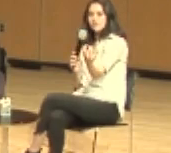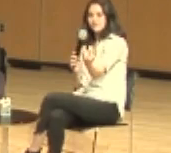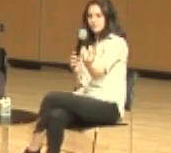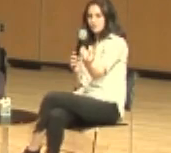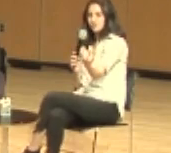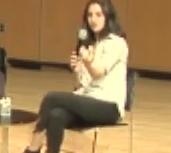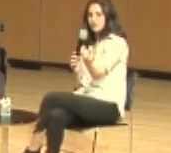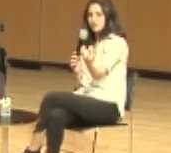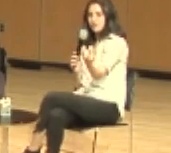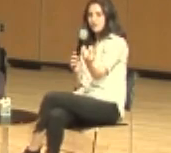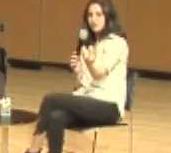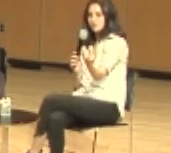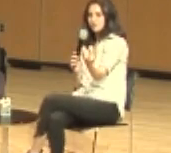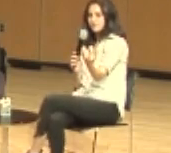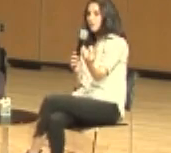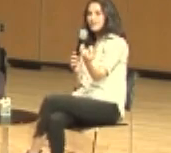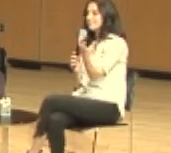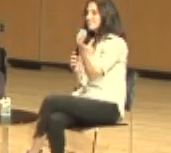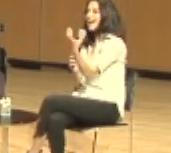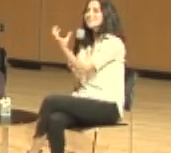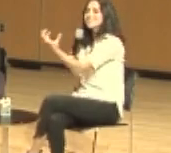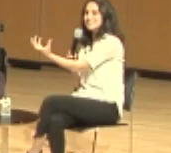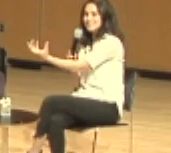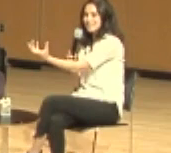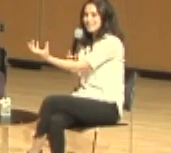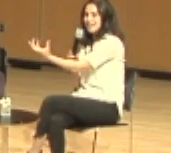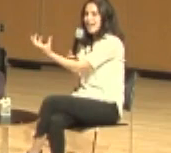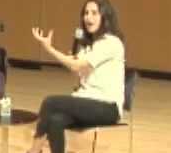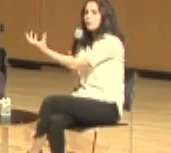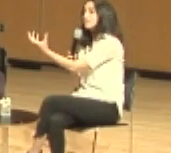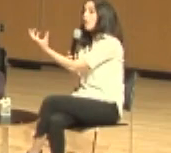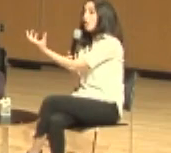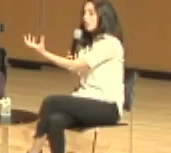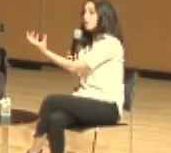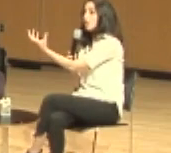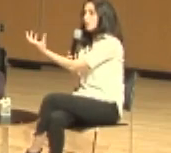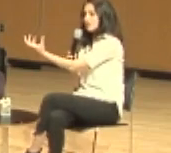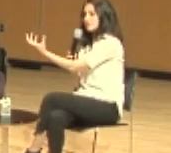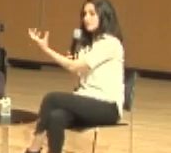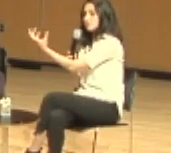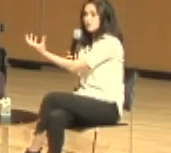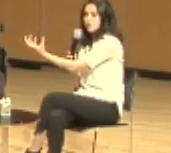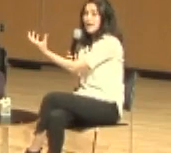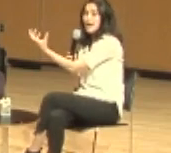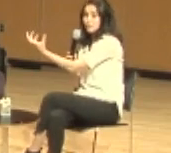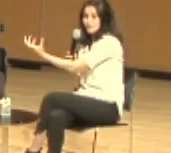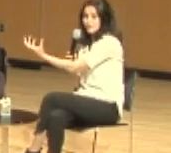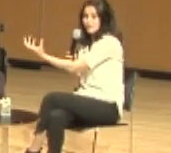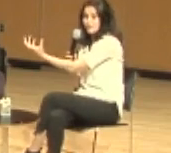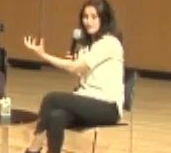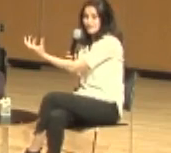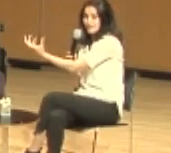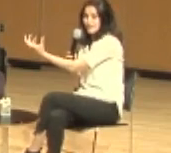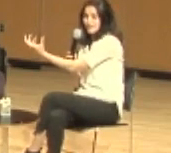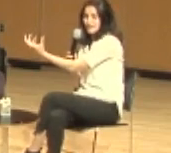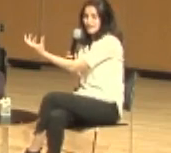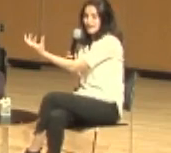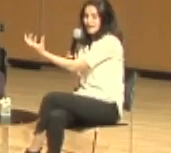earliest version of those characters know exactly how it's all going to turn